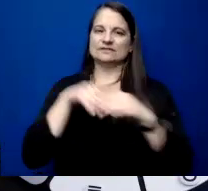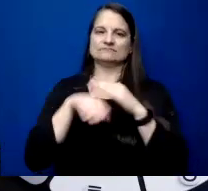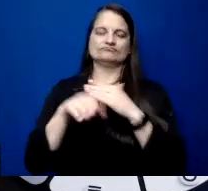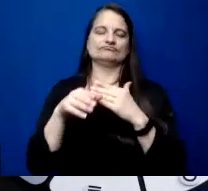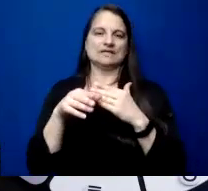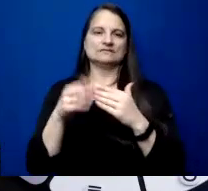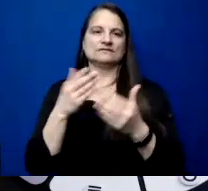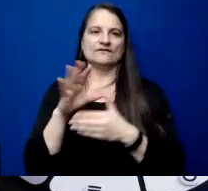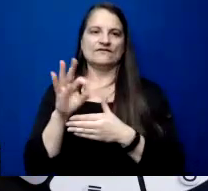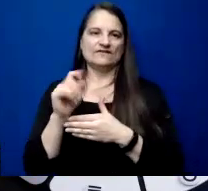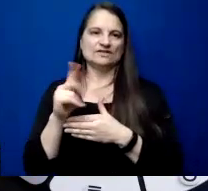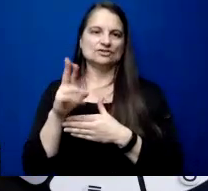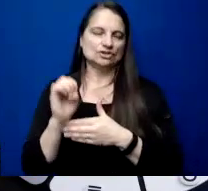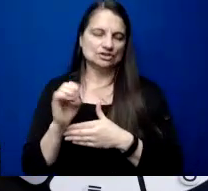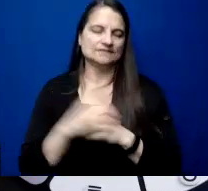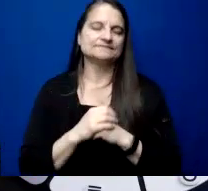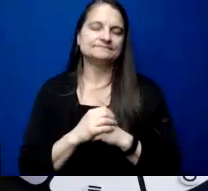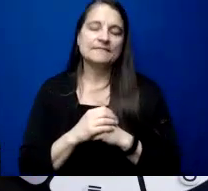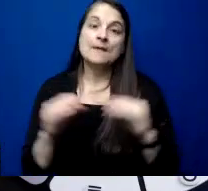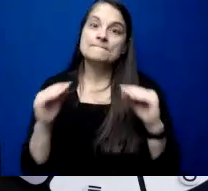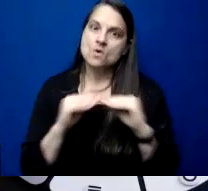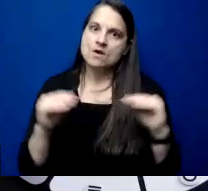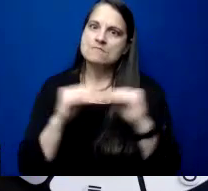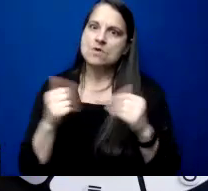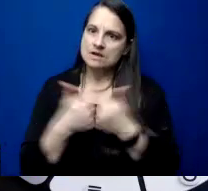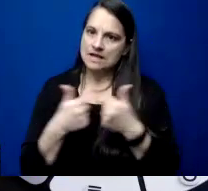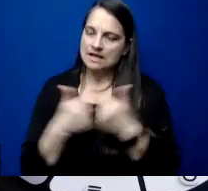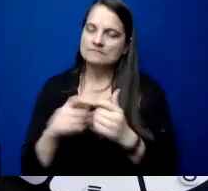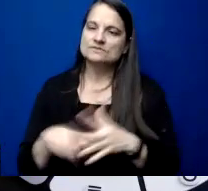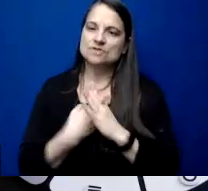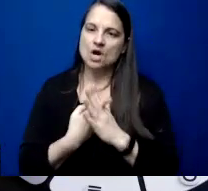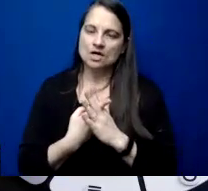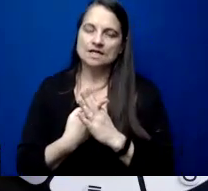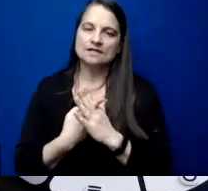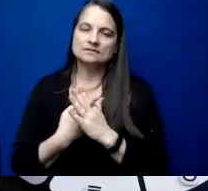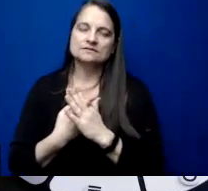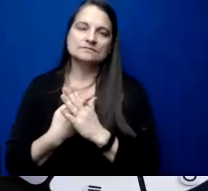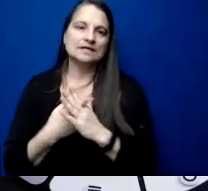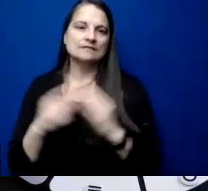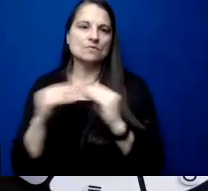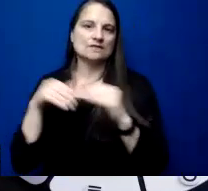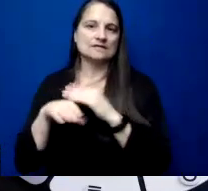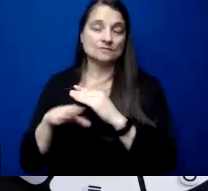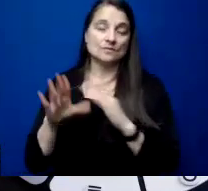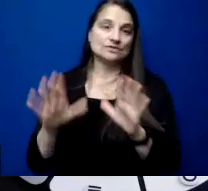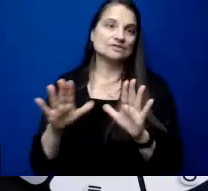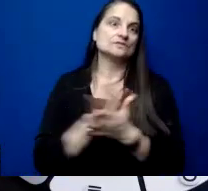games are becoming more accessible, and it's starting to not be as much of an afterthought as it used to be, which is really